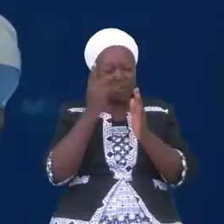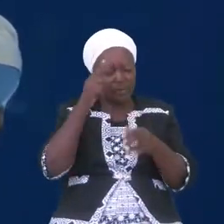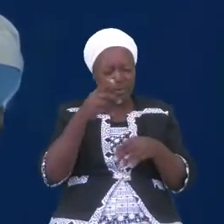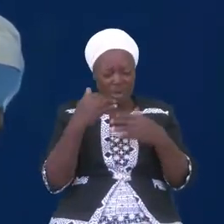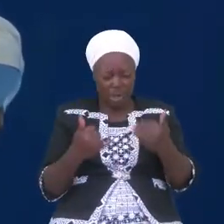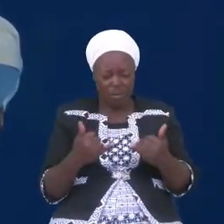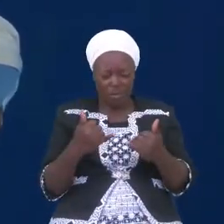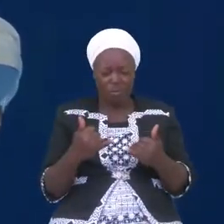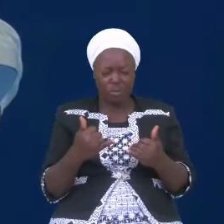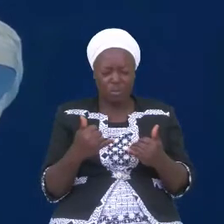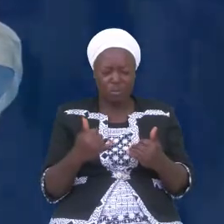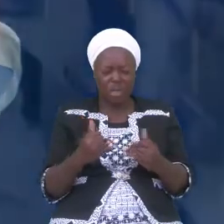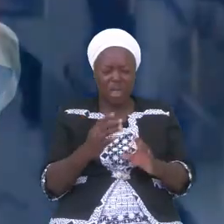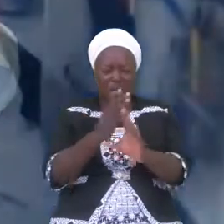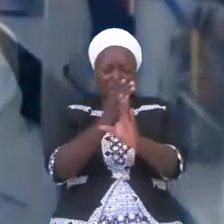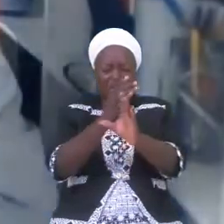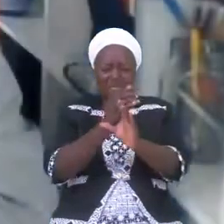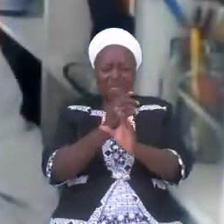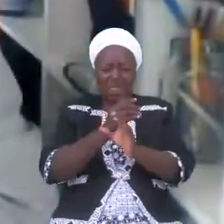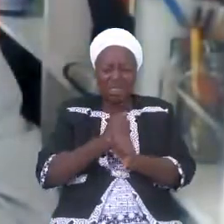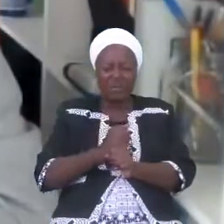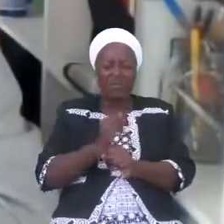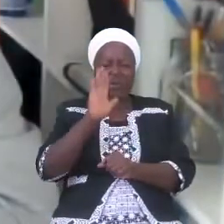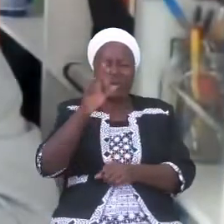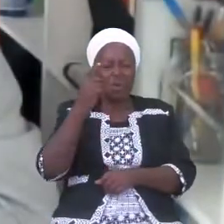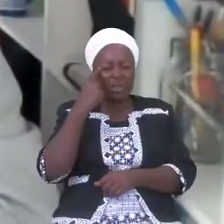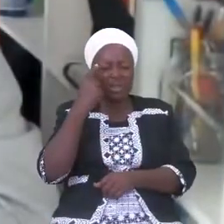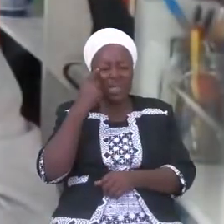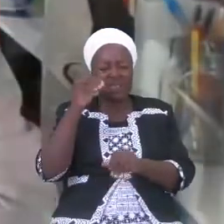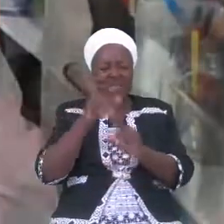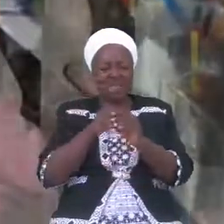now. Receive your sight.